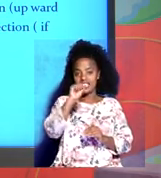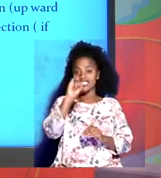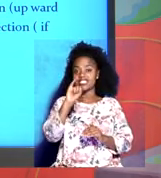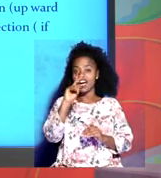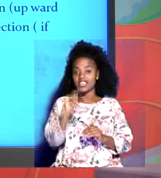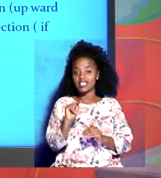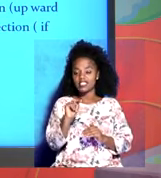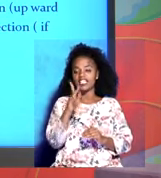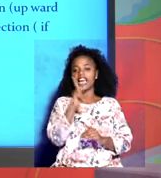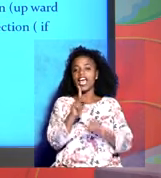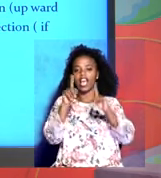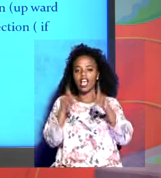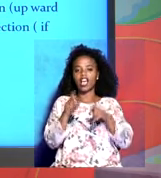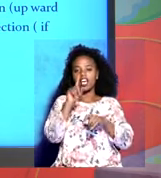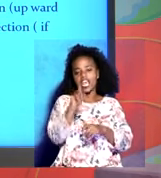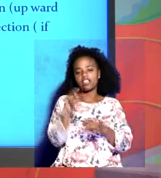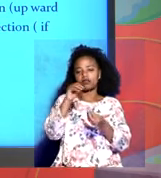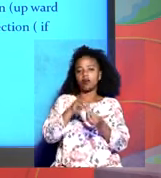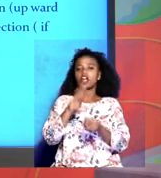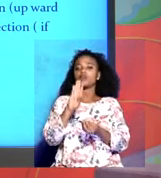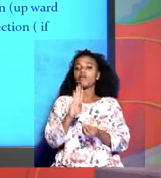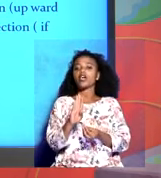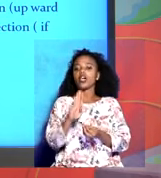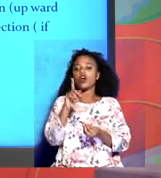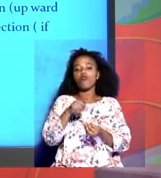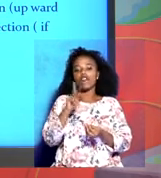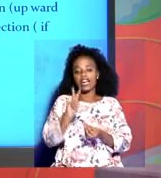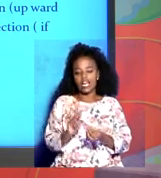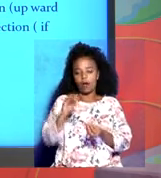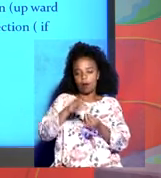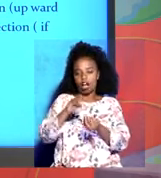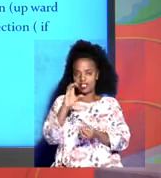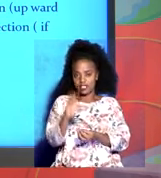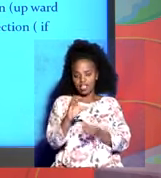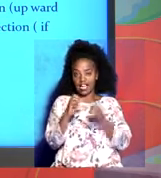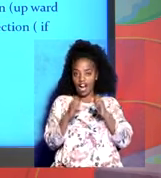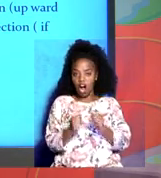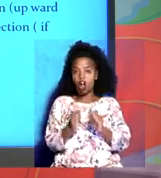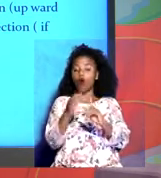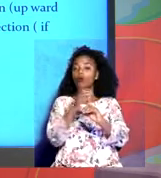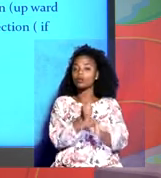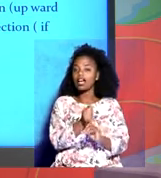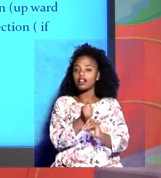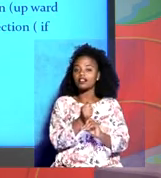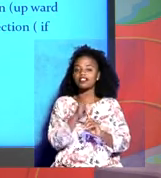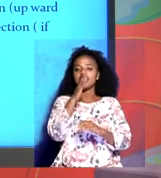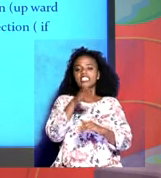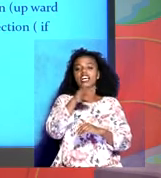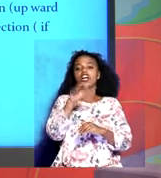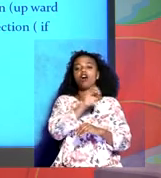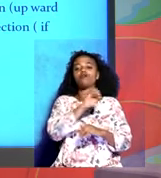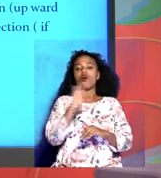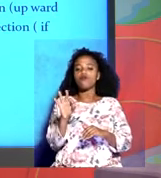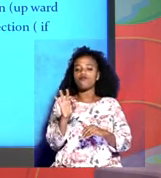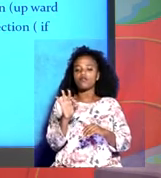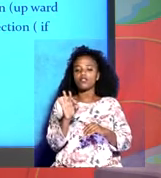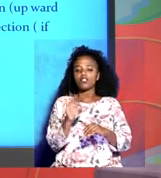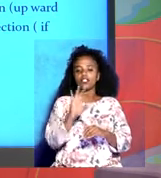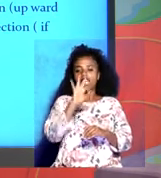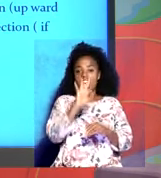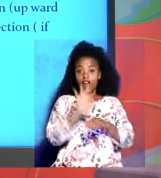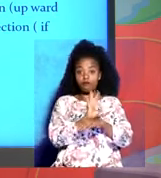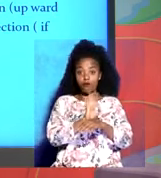into x plus b over k plus c can be obtained from the graph of this one, from f